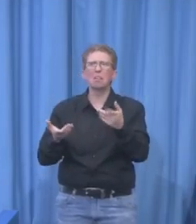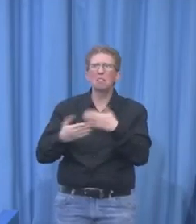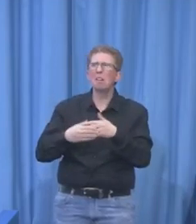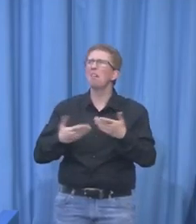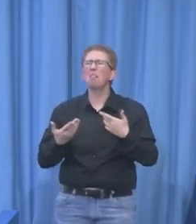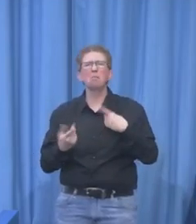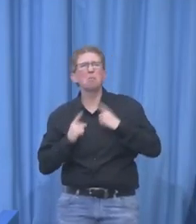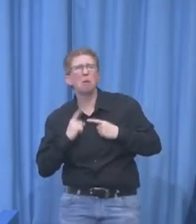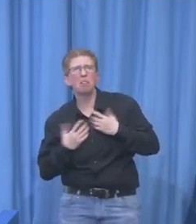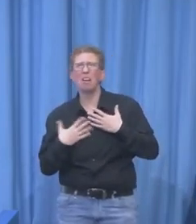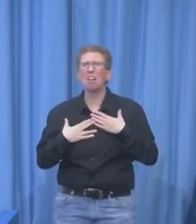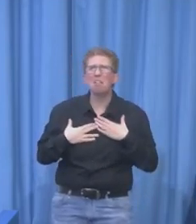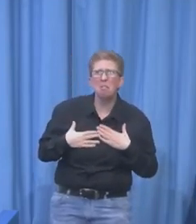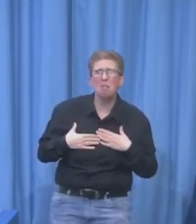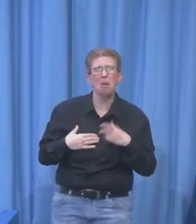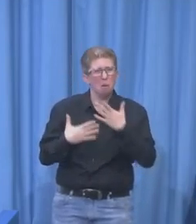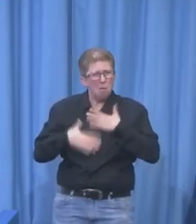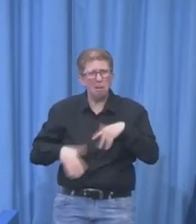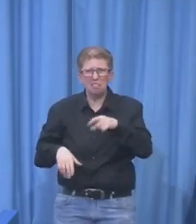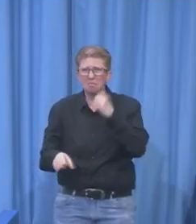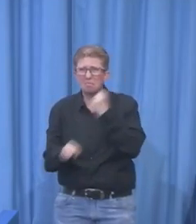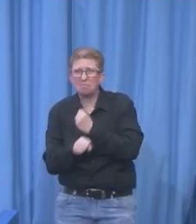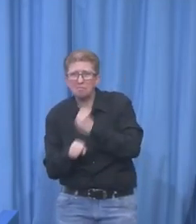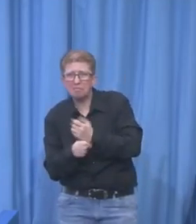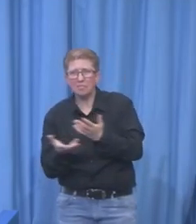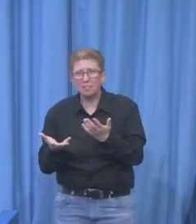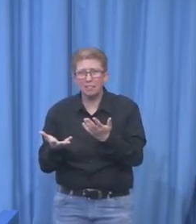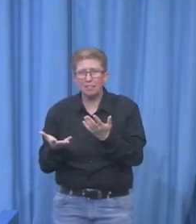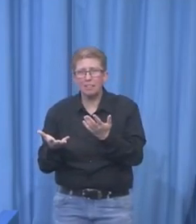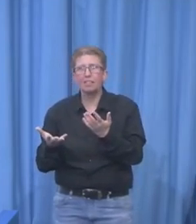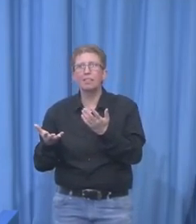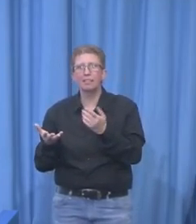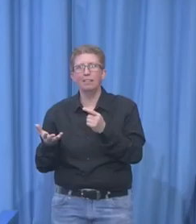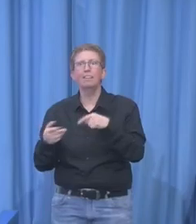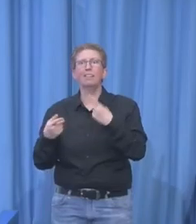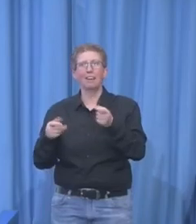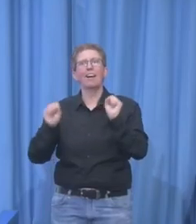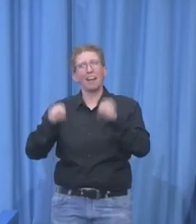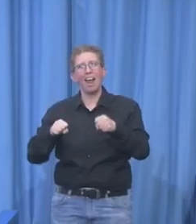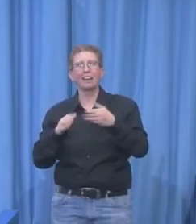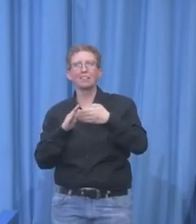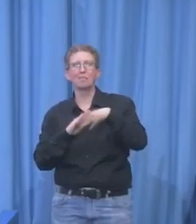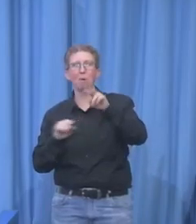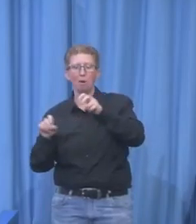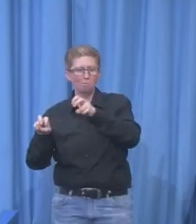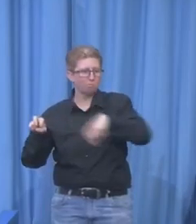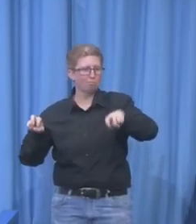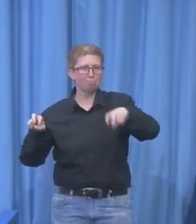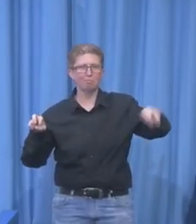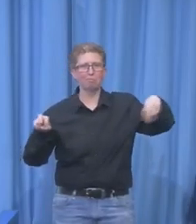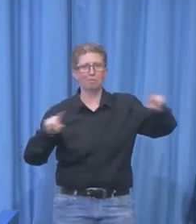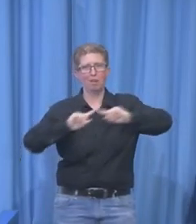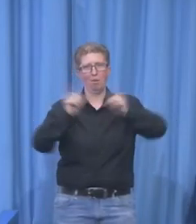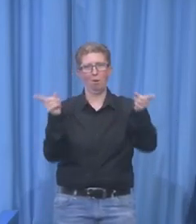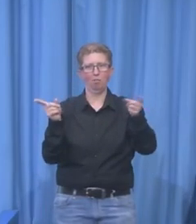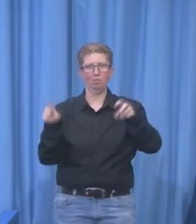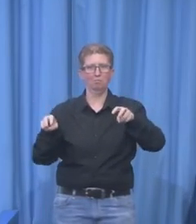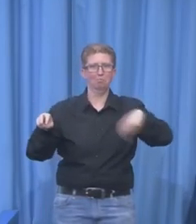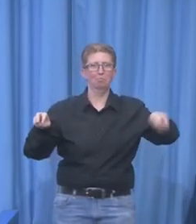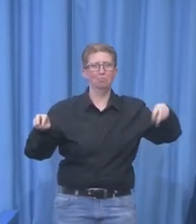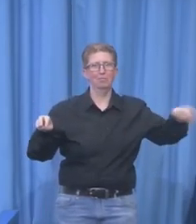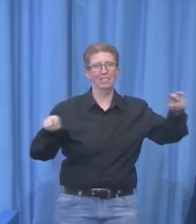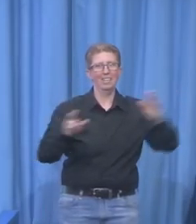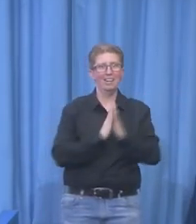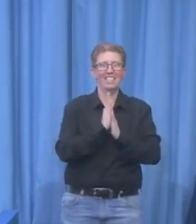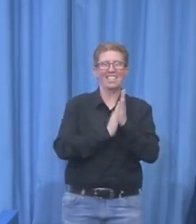might work across two different departments because there isn't their main rotation department hasn't enough work for